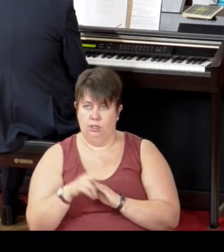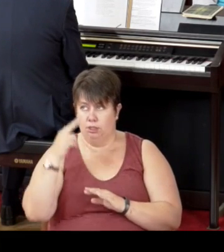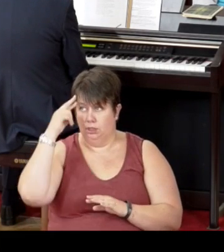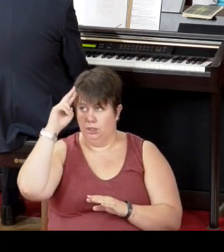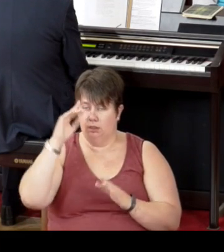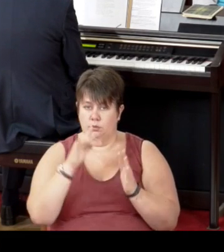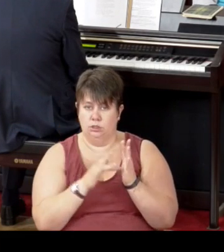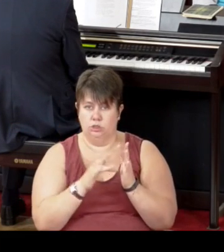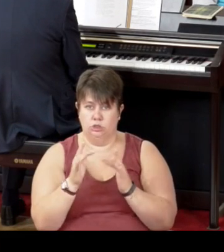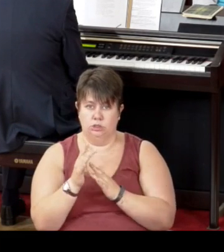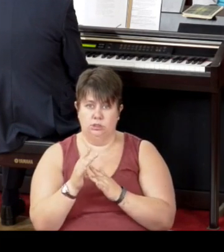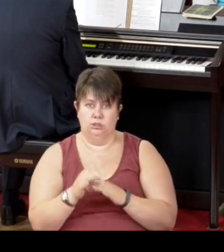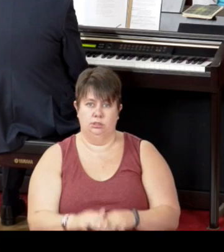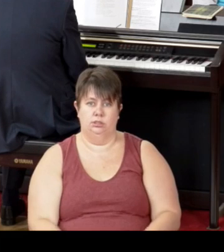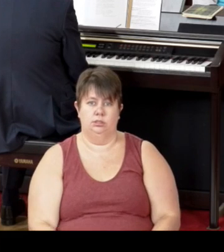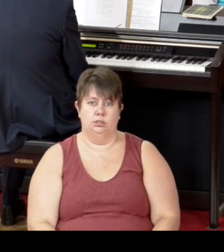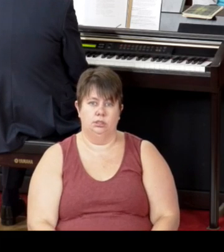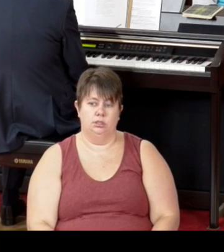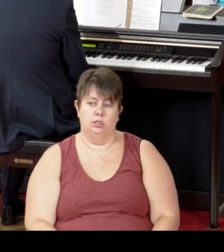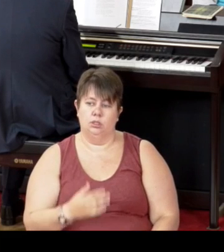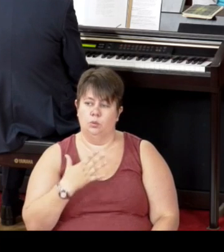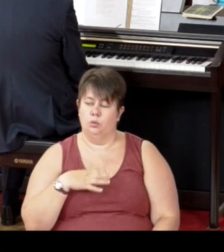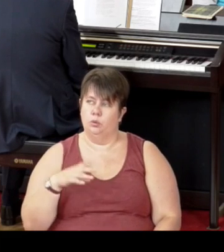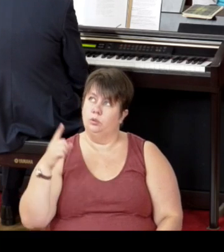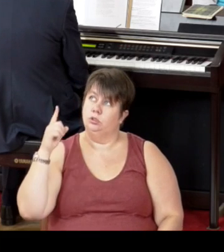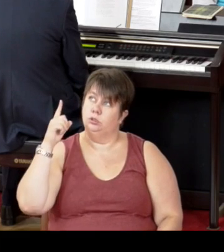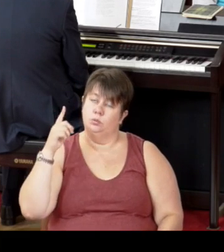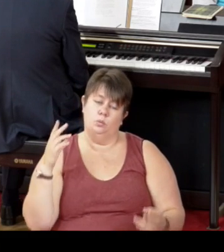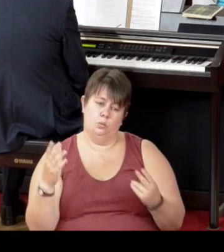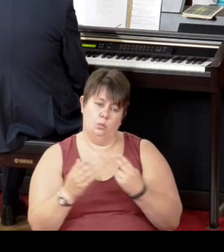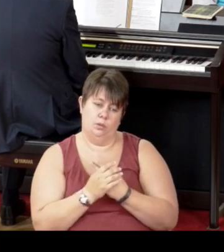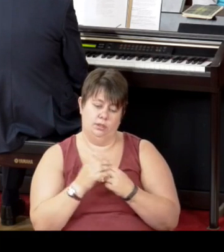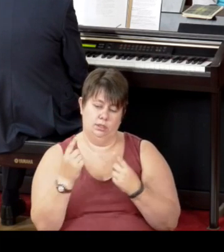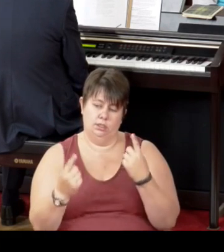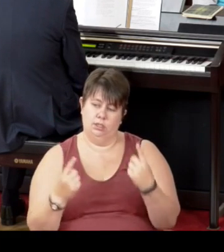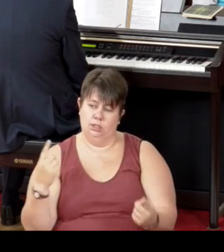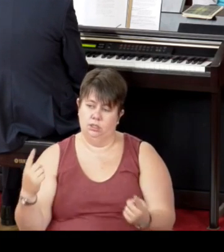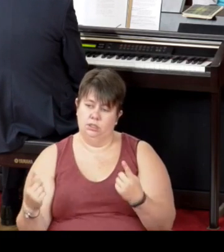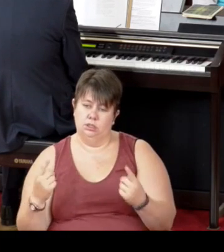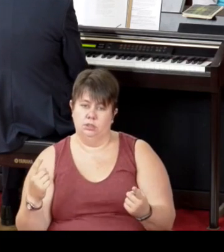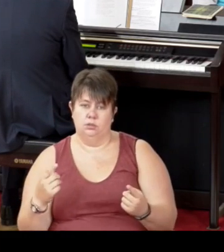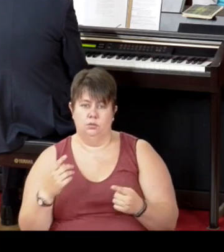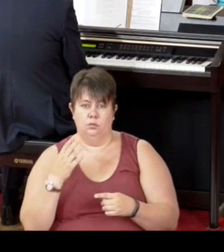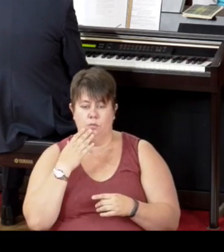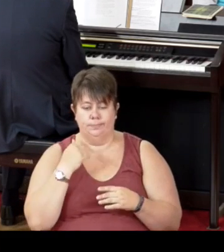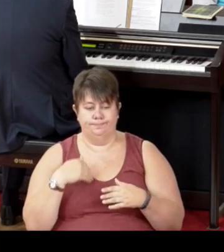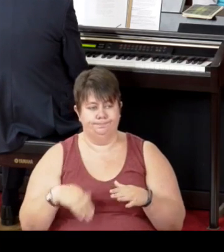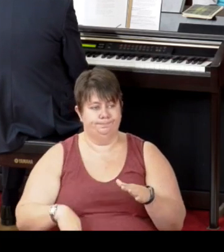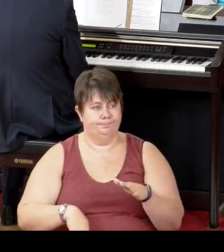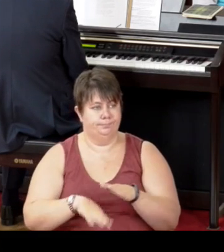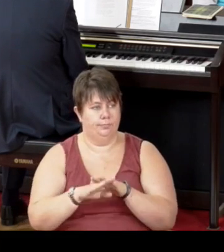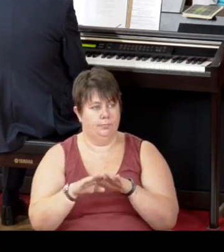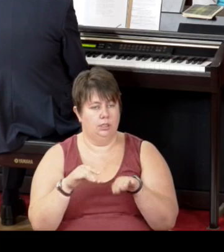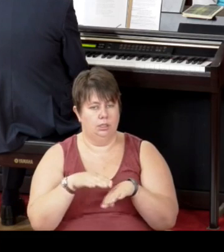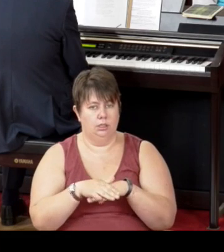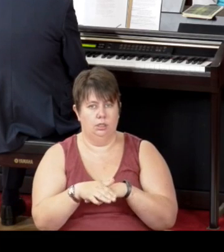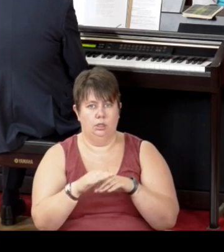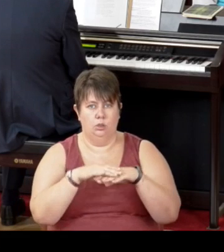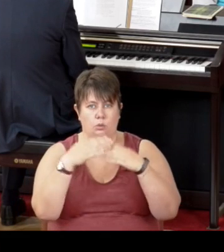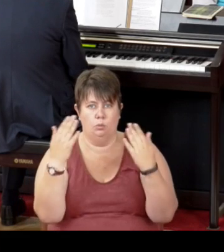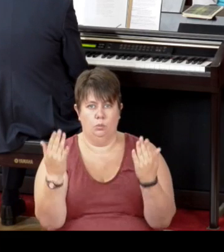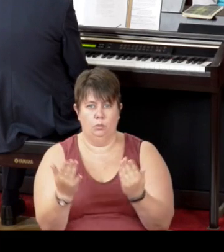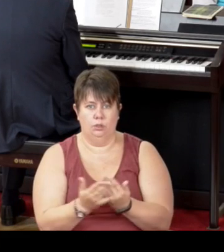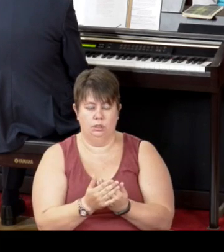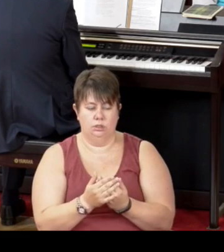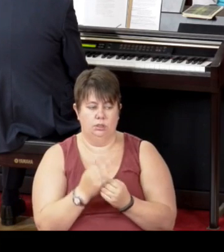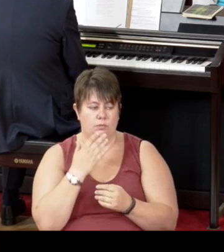Jesus. Be with us as we undertake this mission in your service, Lord,